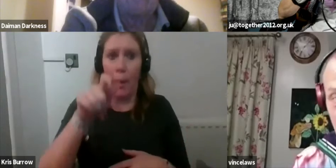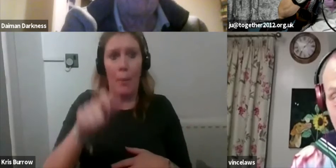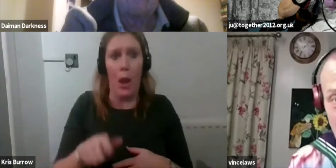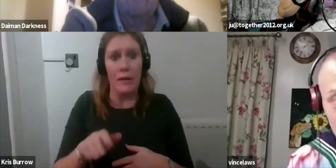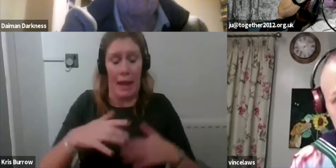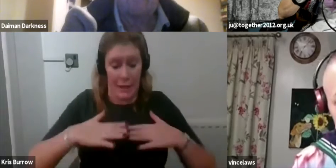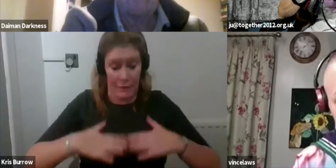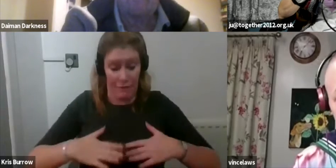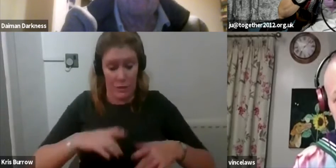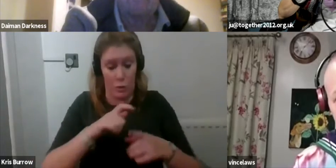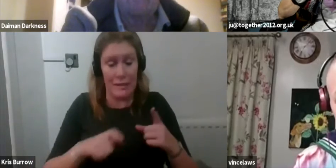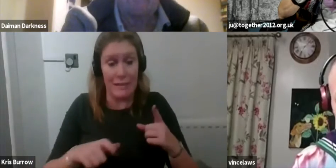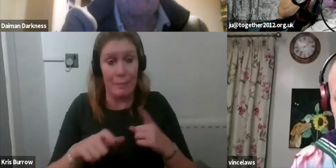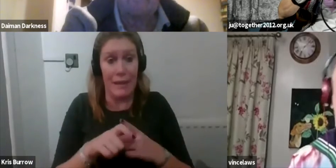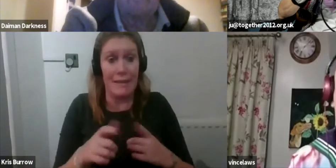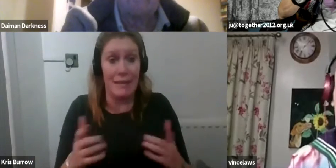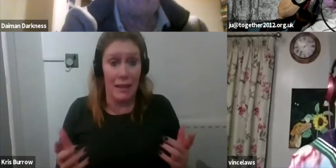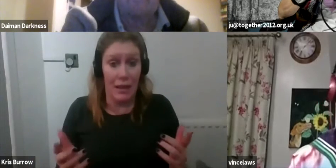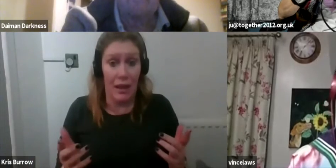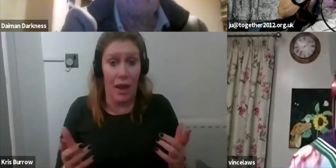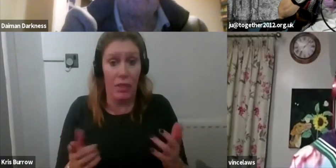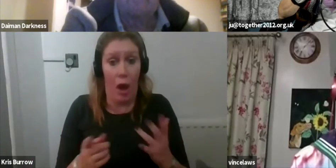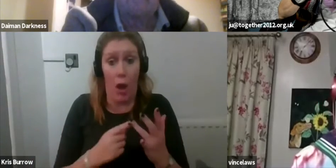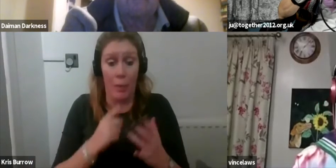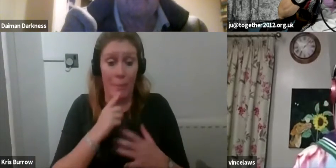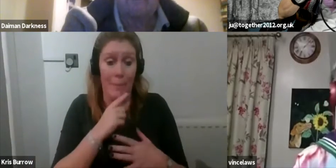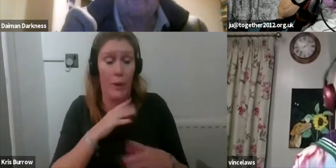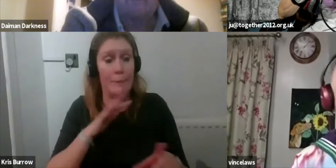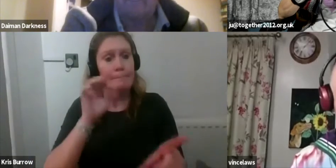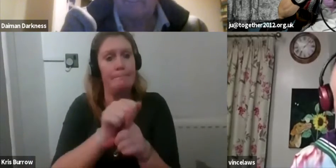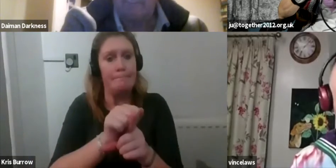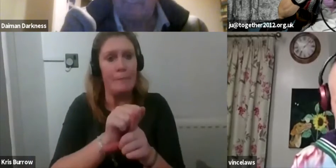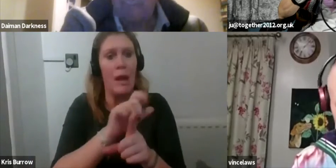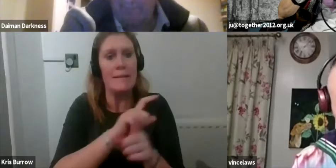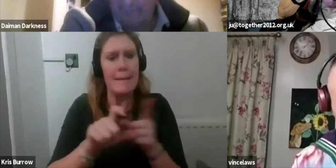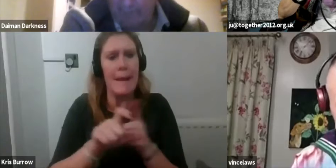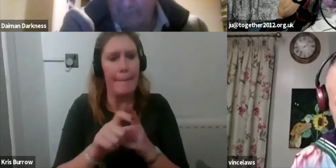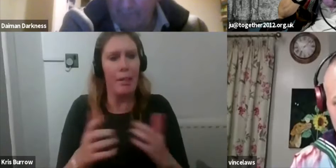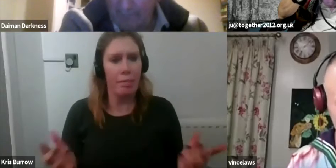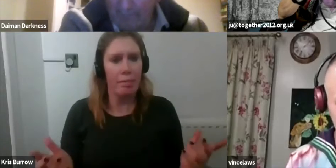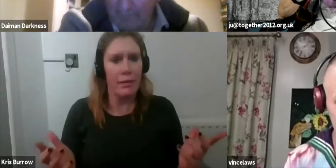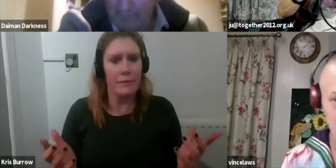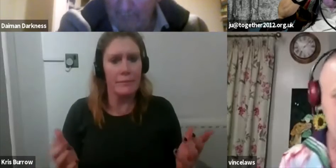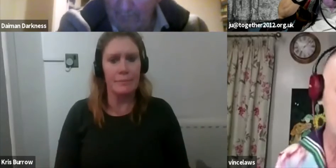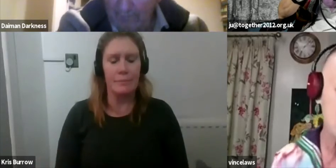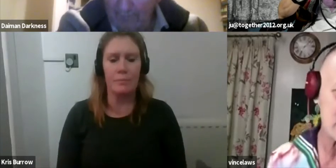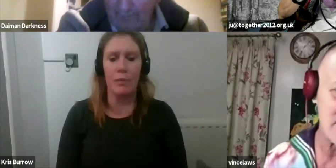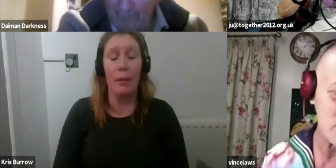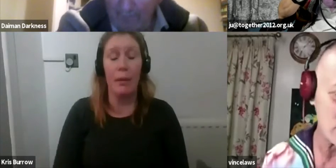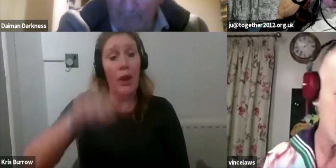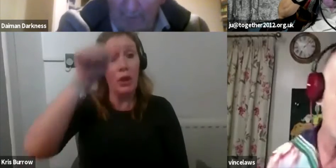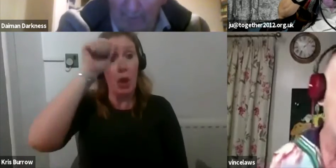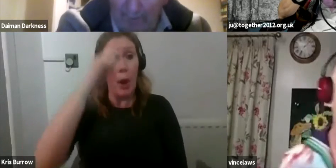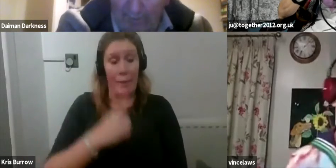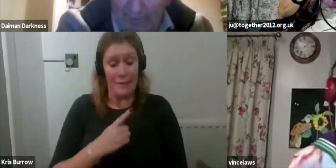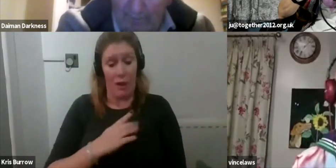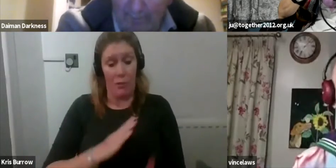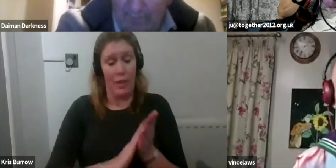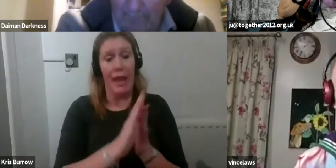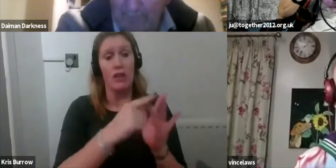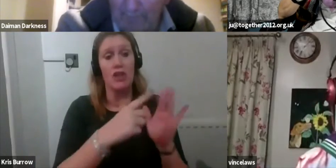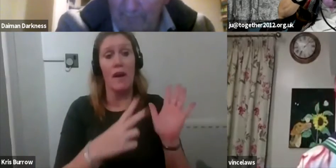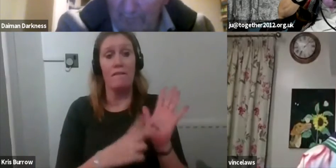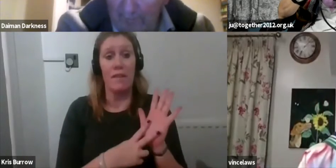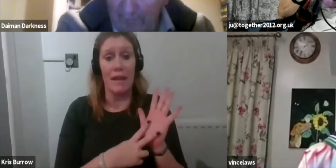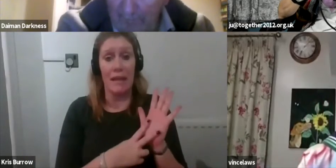disability, who have something that other people can see right from the off. But I know with HIV, for example, then yes, you get